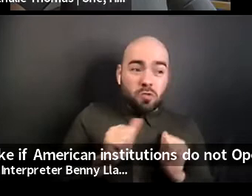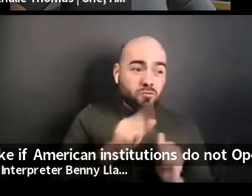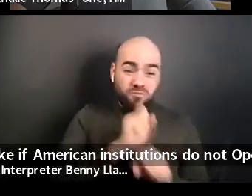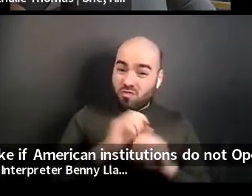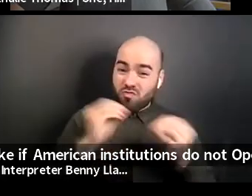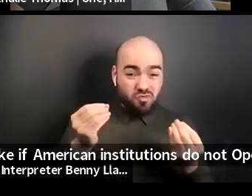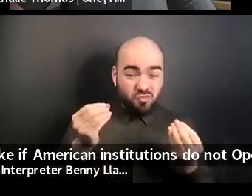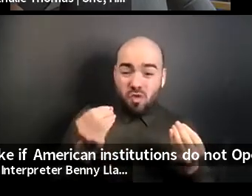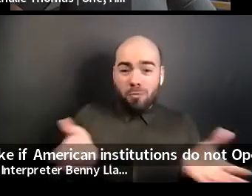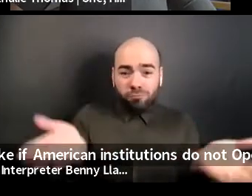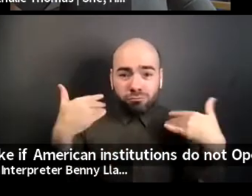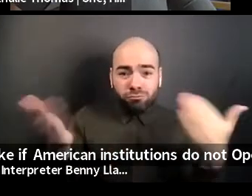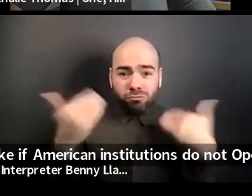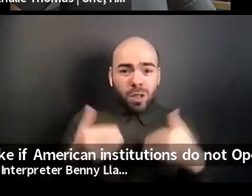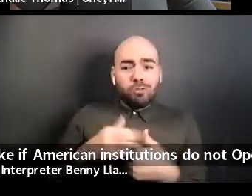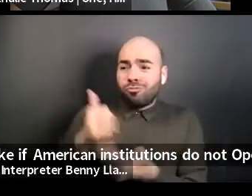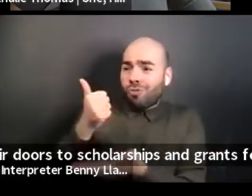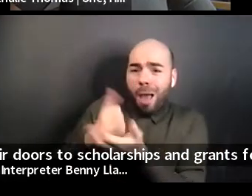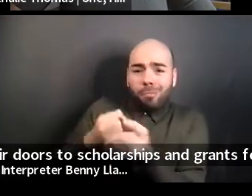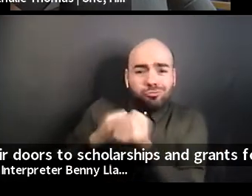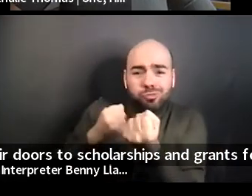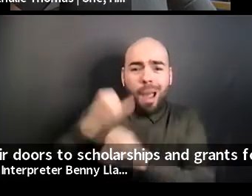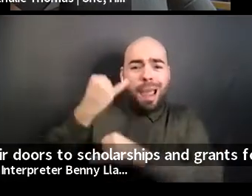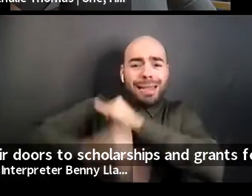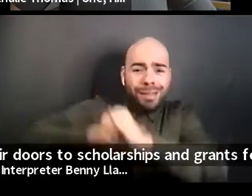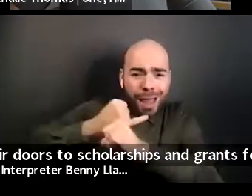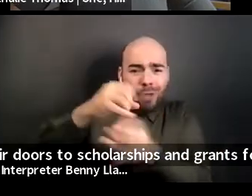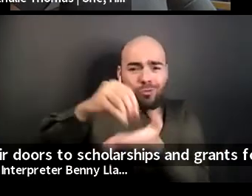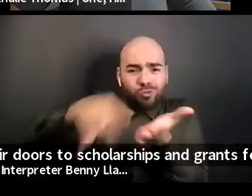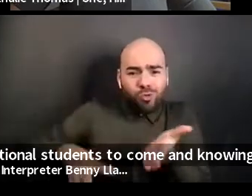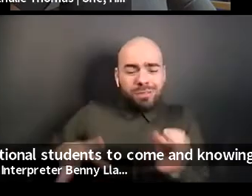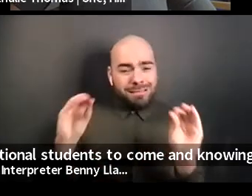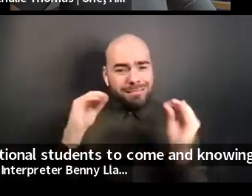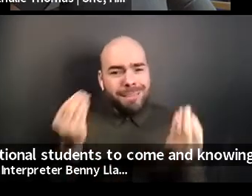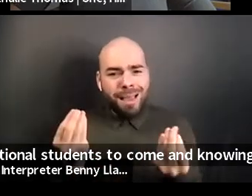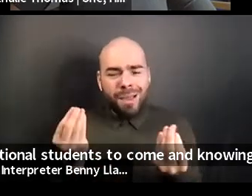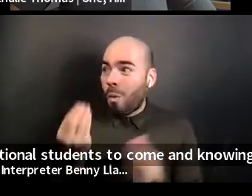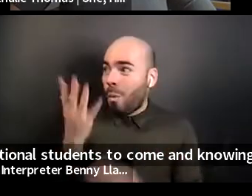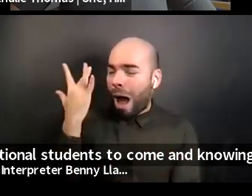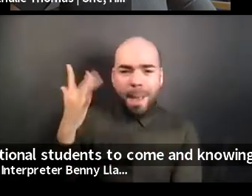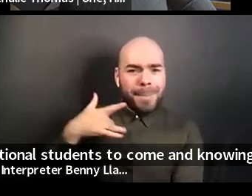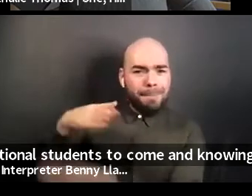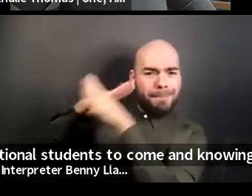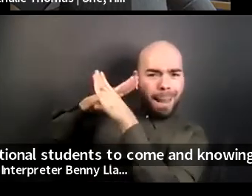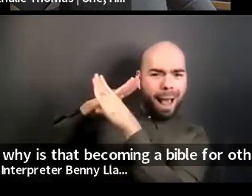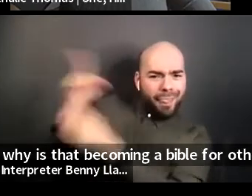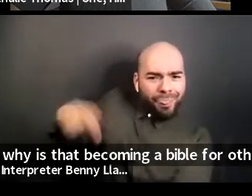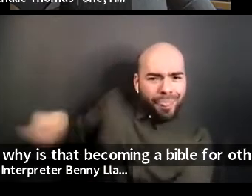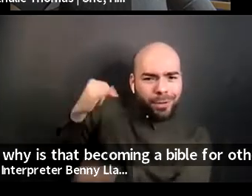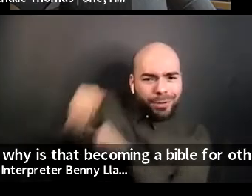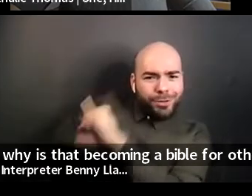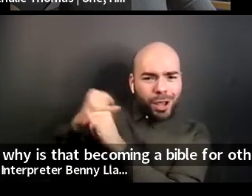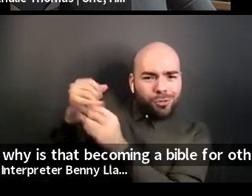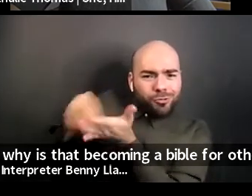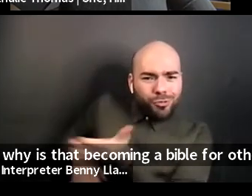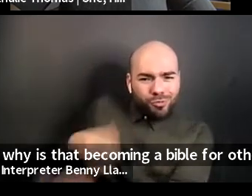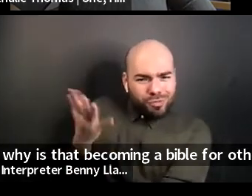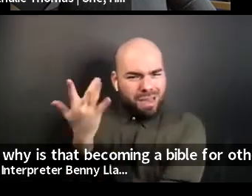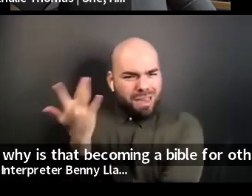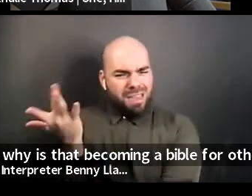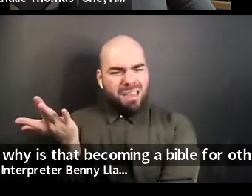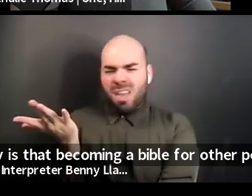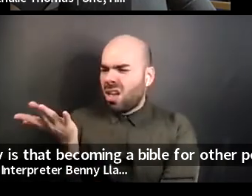and grants for international students to come and learn, like why is that becoming a barrier for other people like me to be on this? Like